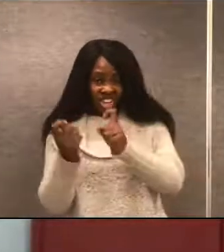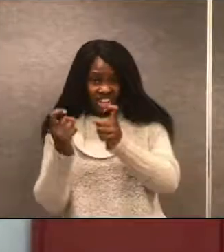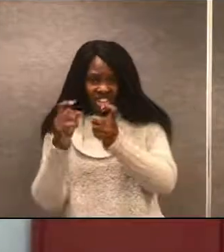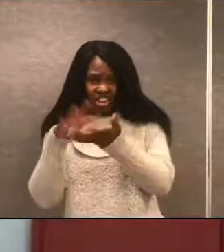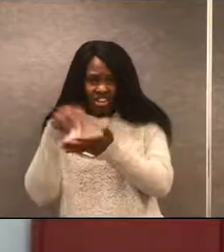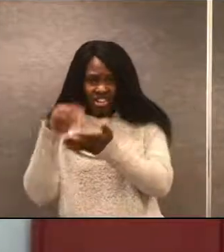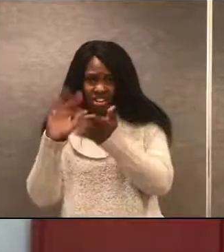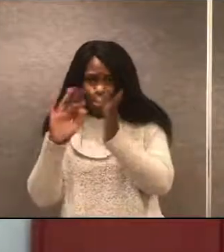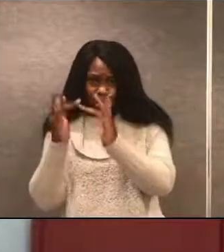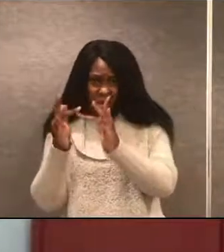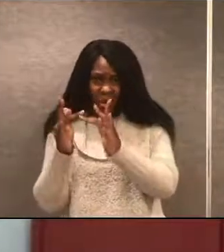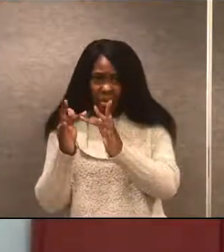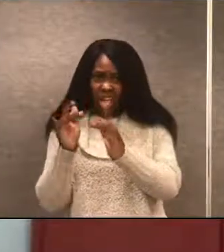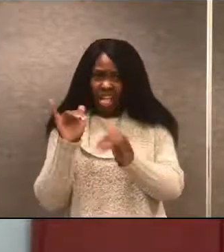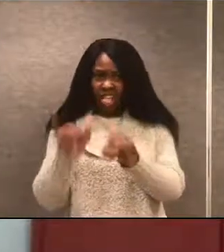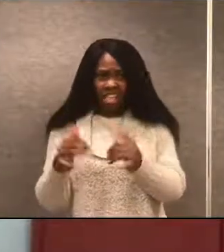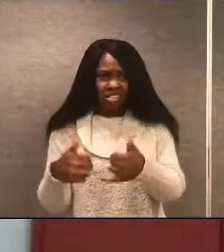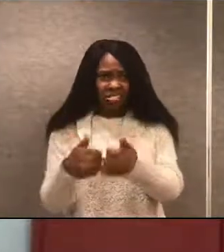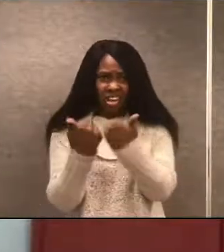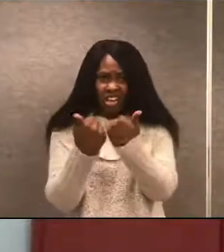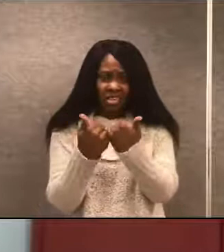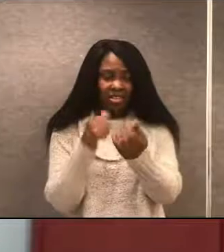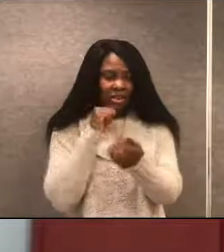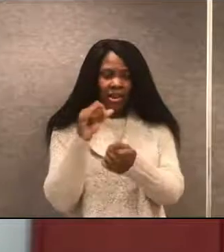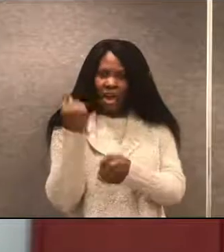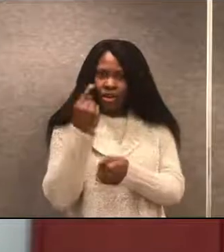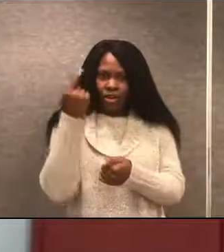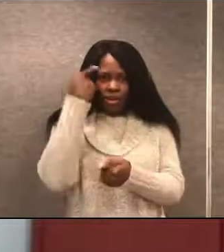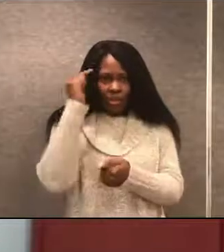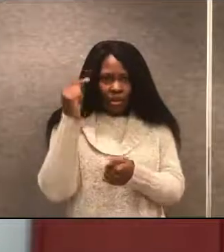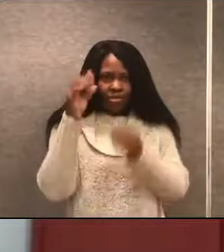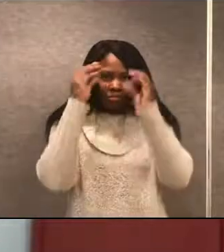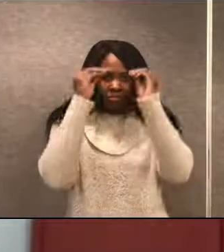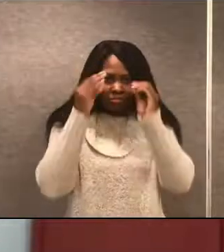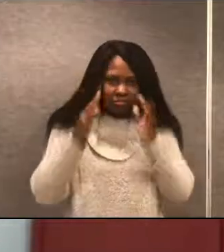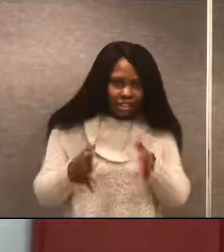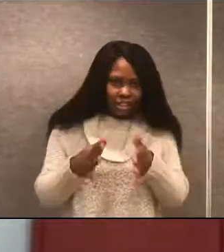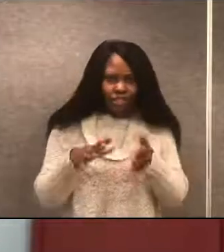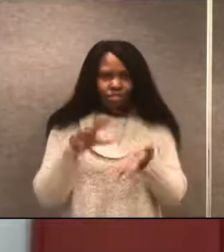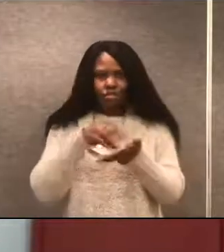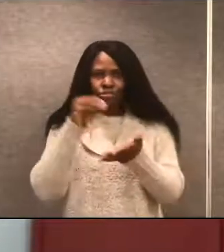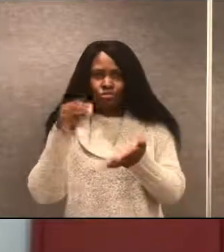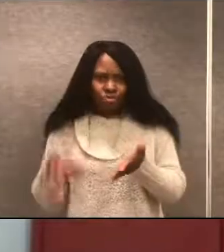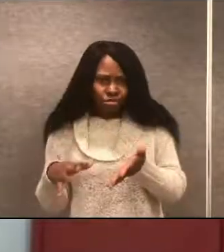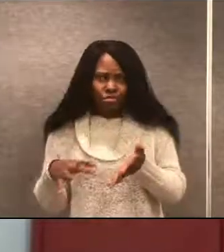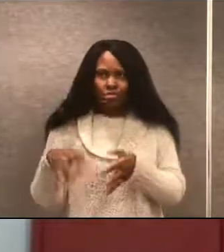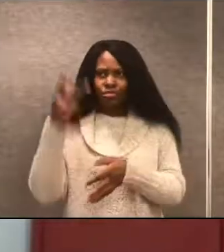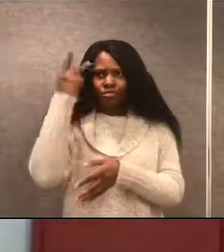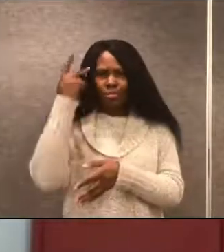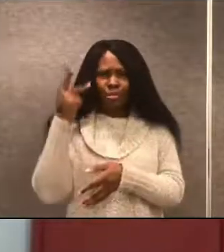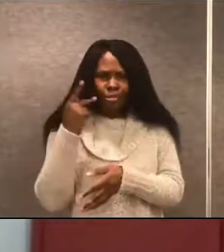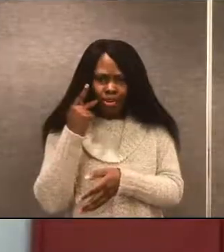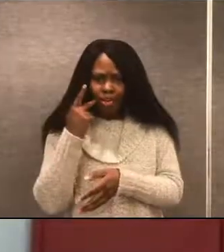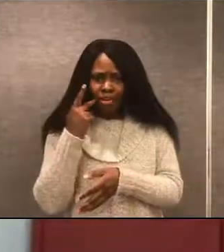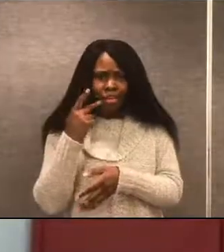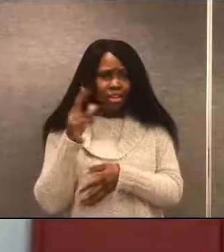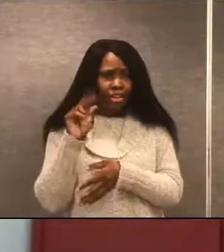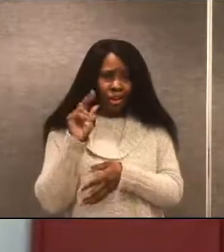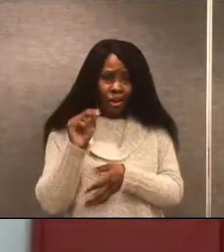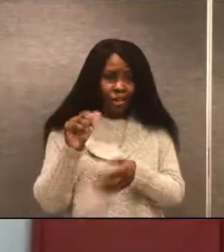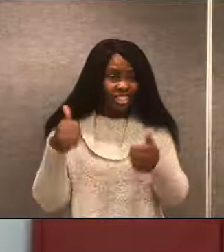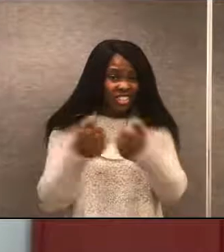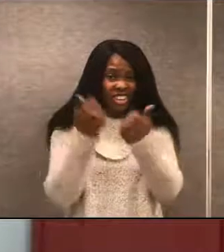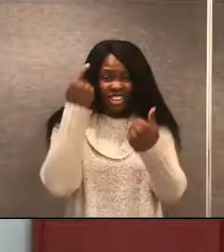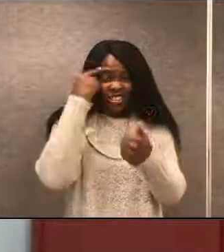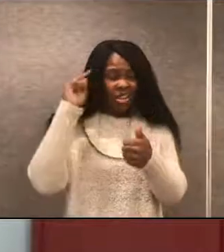for the teachers or just for the students or just for the parents or just for, you know, administration. It's a challenge